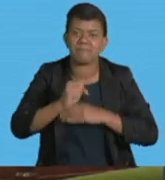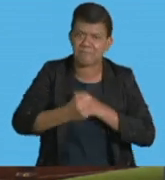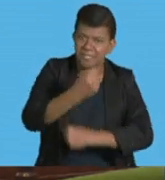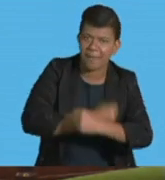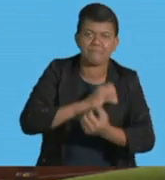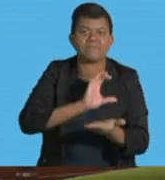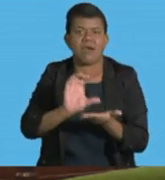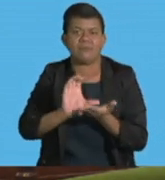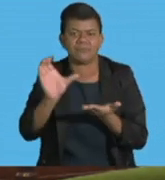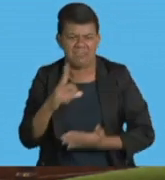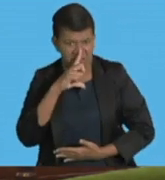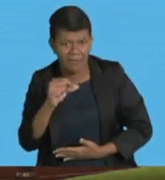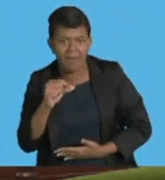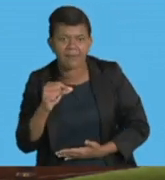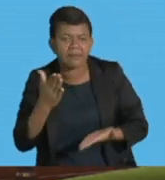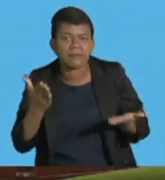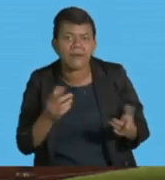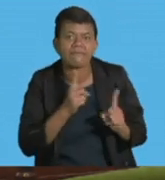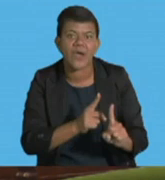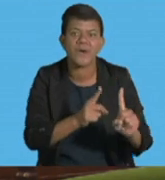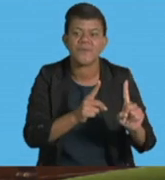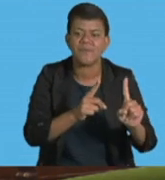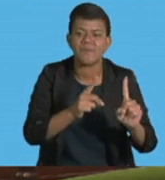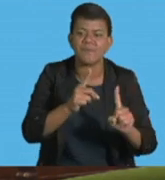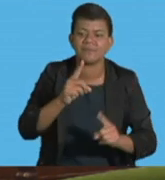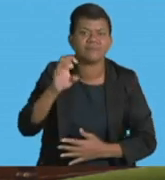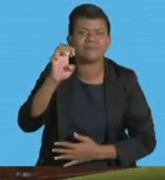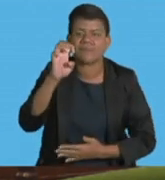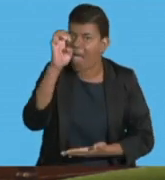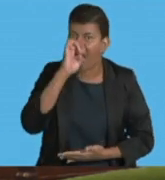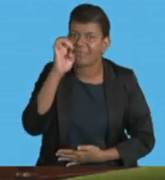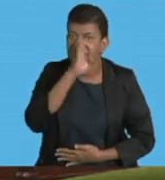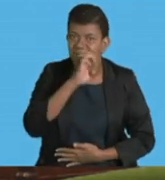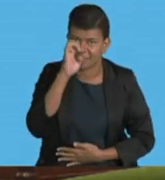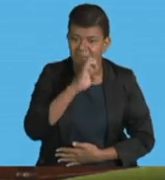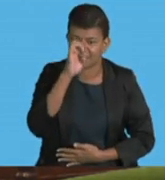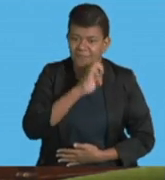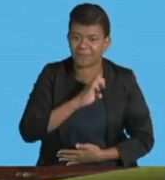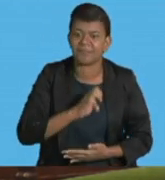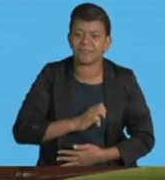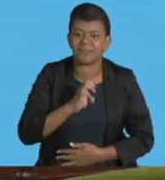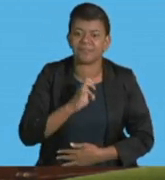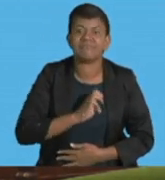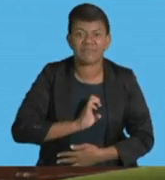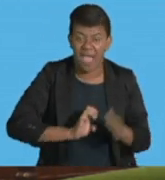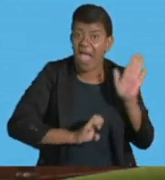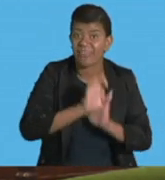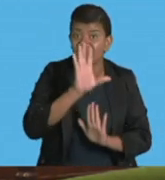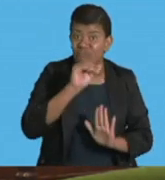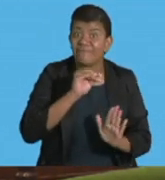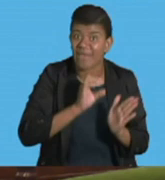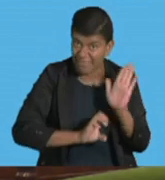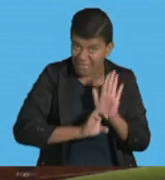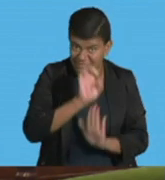ethics. Mr. Speaker, in the Ministry we have 41 officials who have some kind of qualifications in counselling. Clearly, this